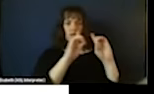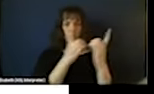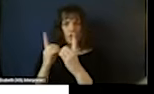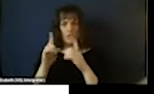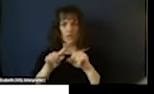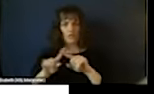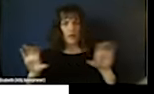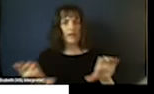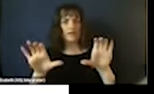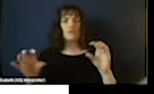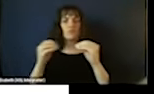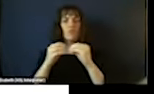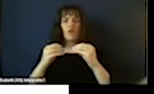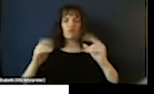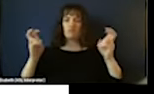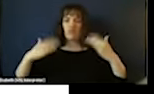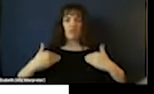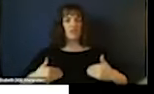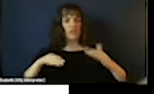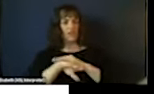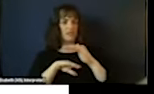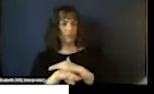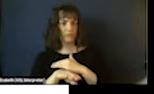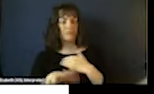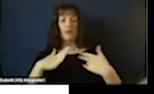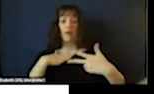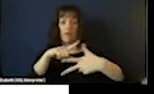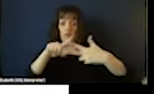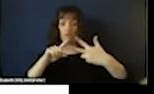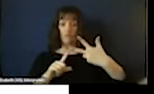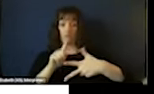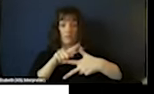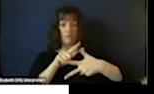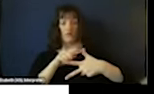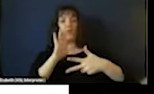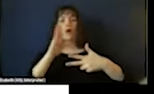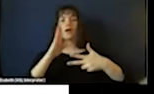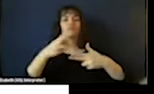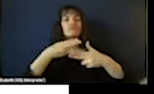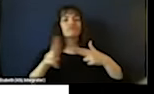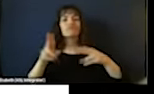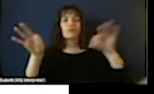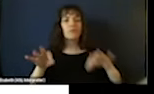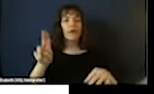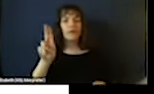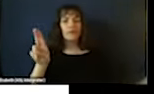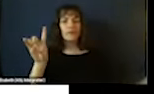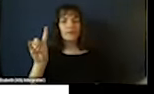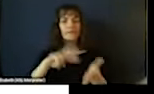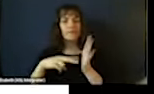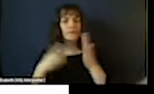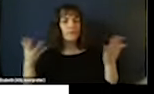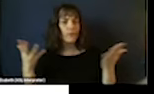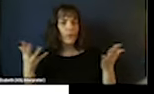Just to give you a little roadmap of where we're going, I'm going to briefly introduce universal design to make sure we're all on the same page.